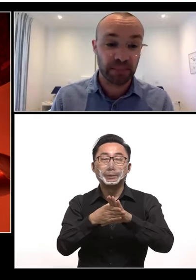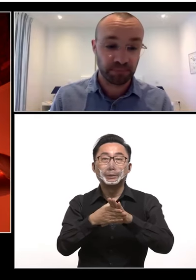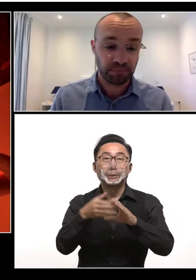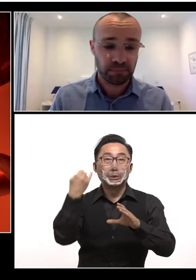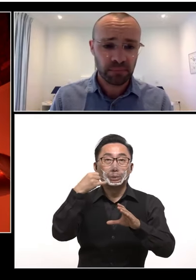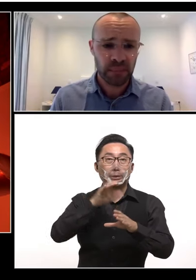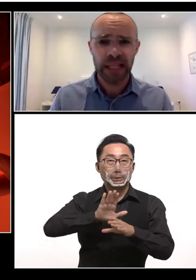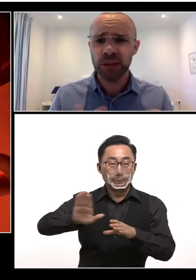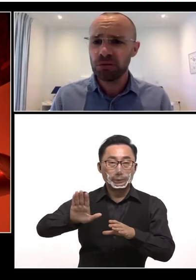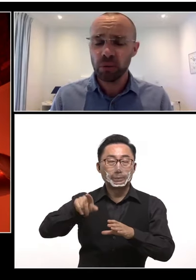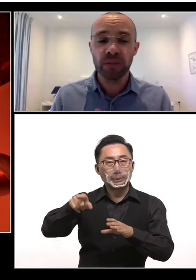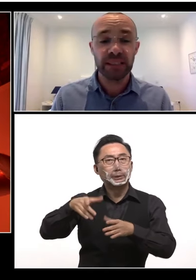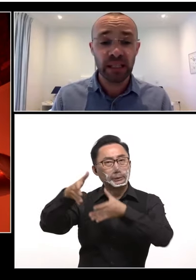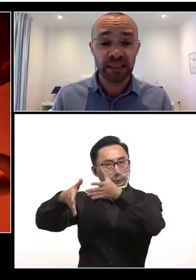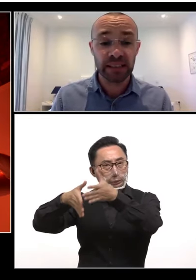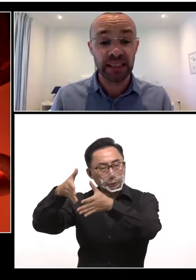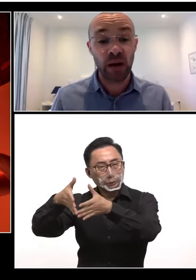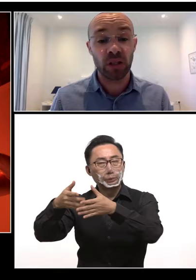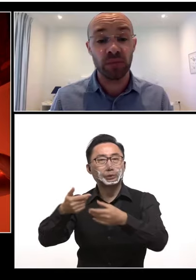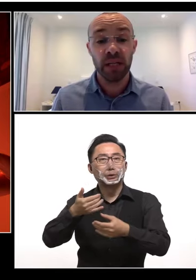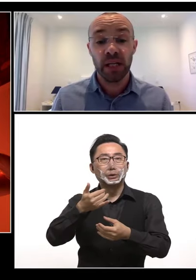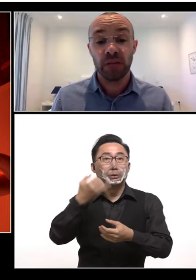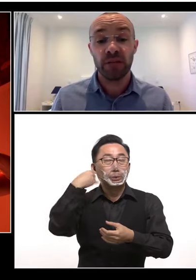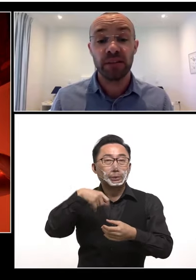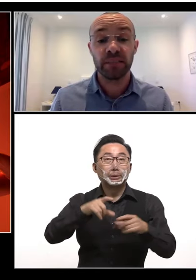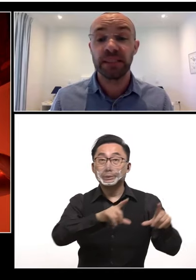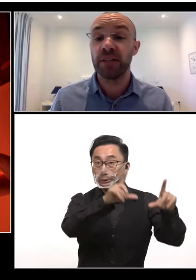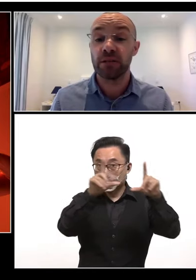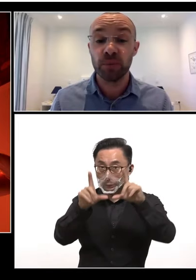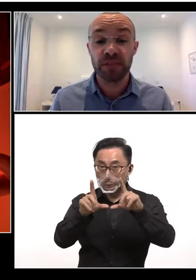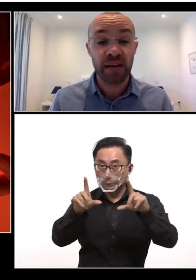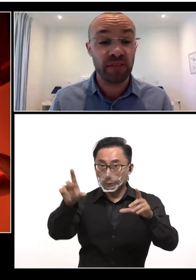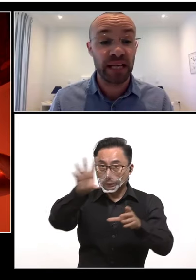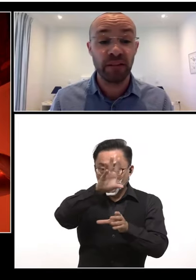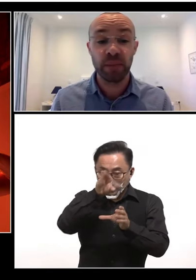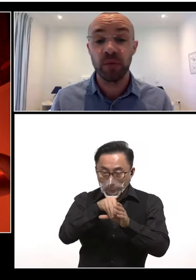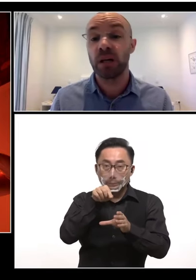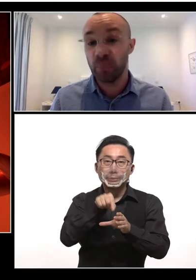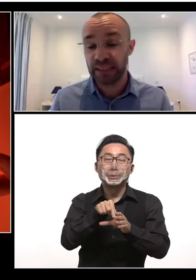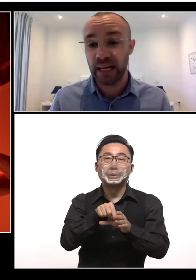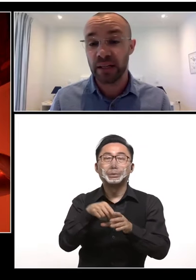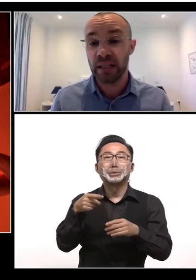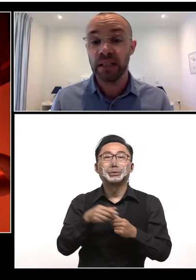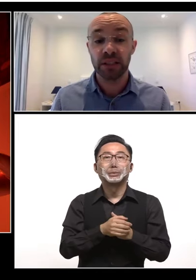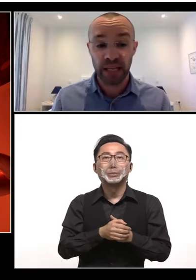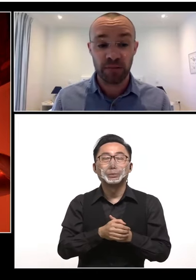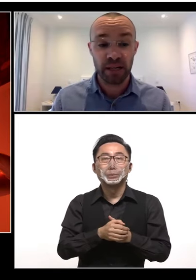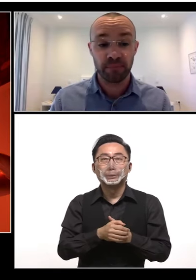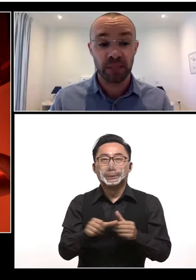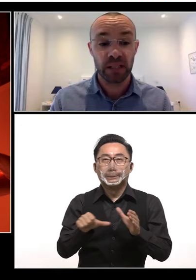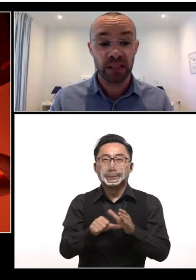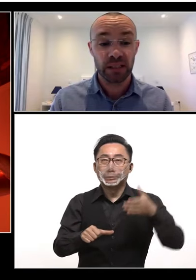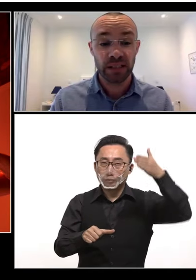represent. Extraordinary Wall of Silence is the outcome of a very specific group of deaf and hearing people coming together to